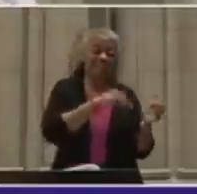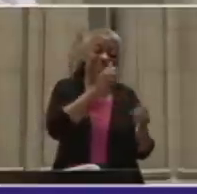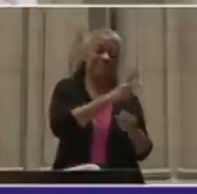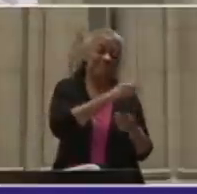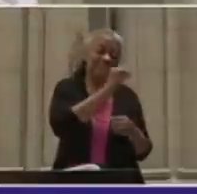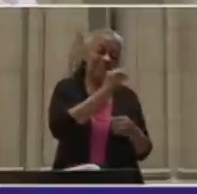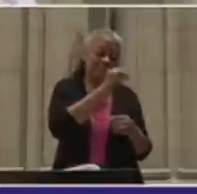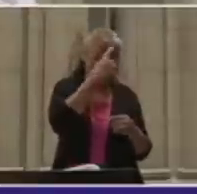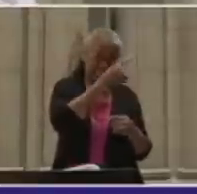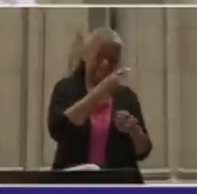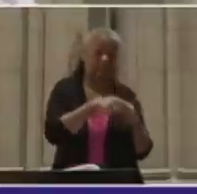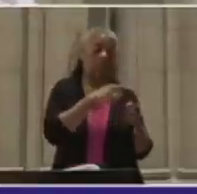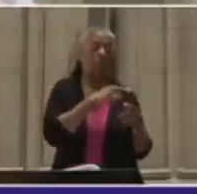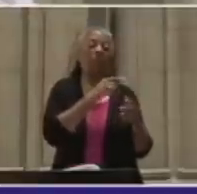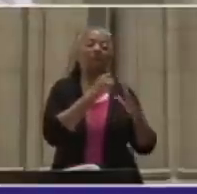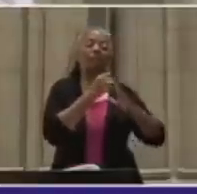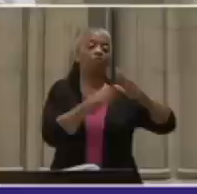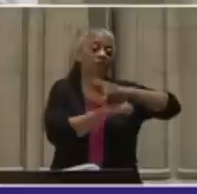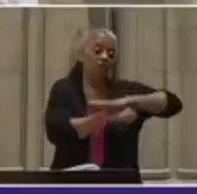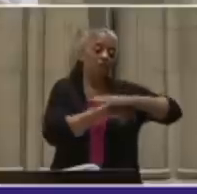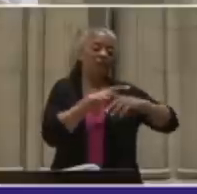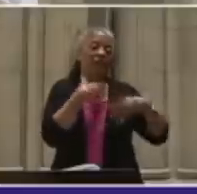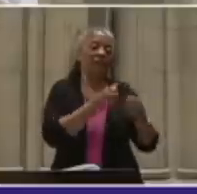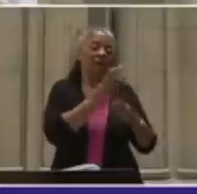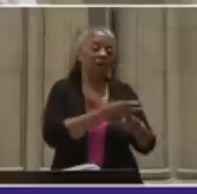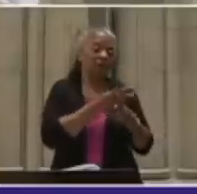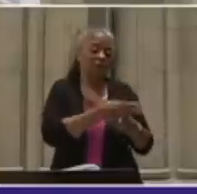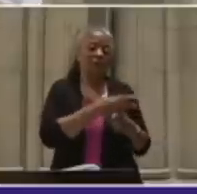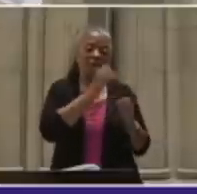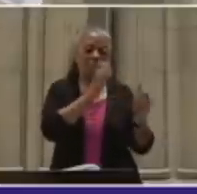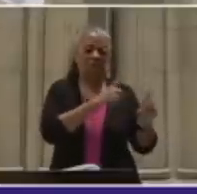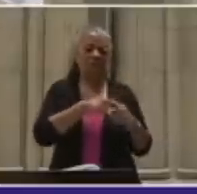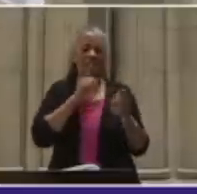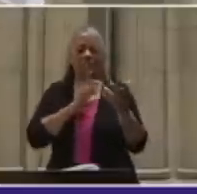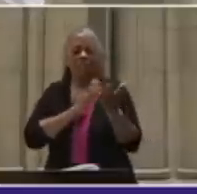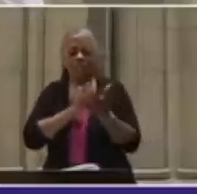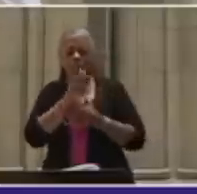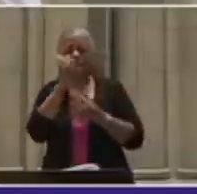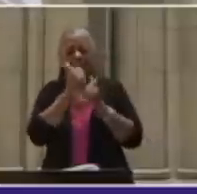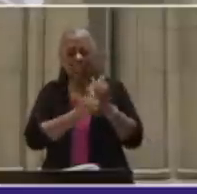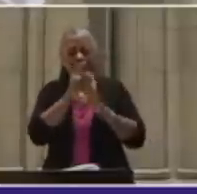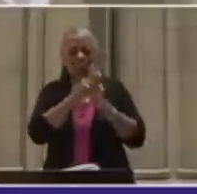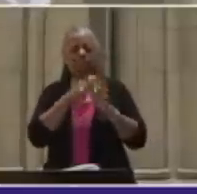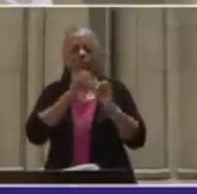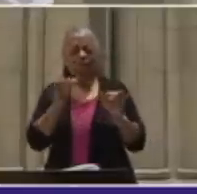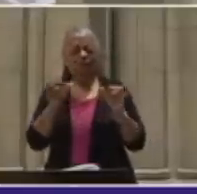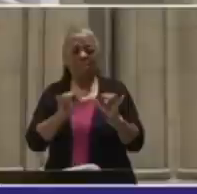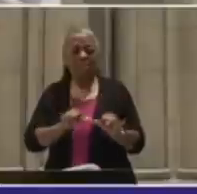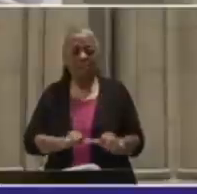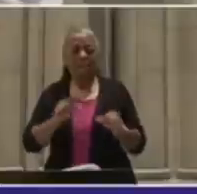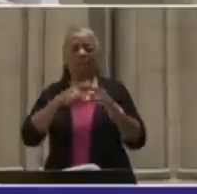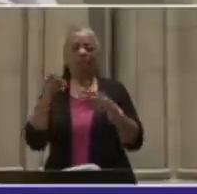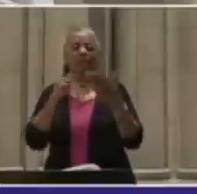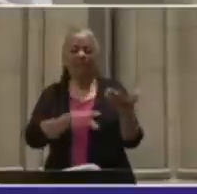on infrastructure and healthcare and education. And if you go down each of these policies, you can measure death. There's a DM, there's